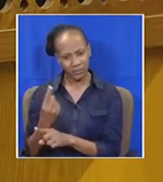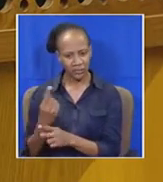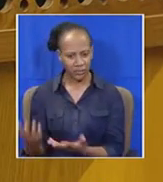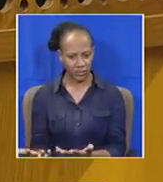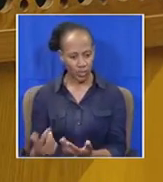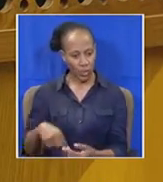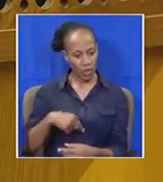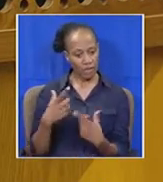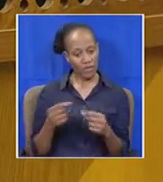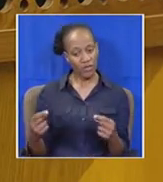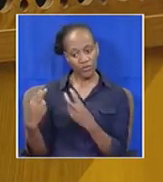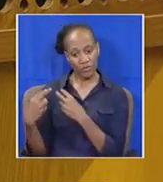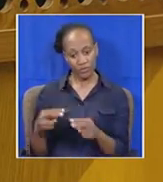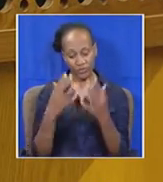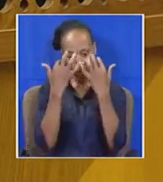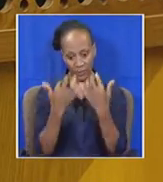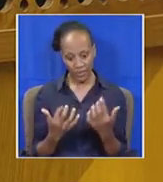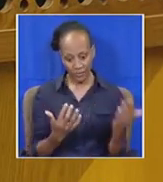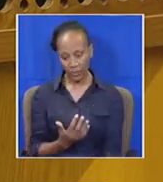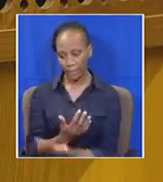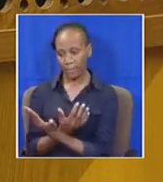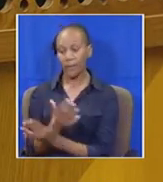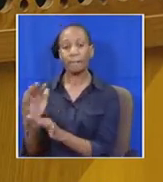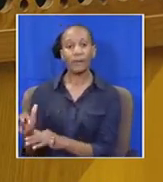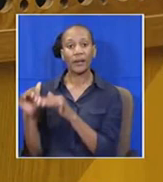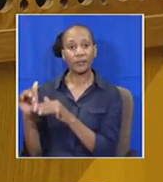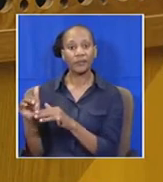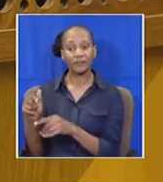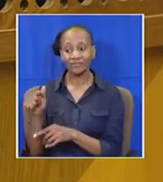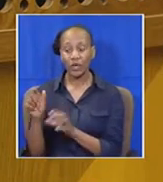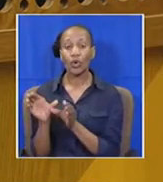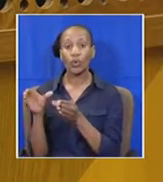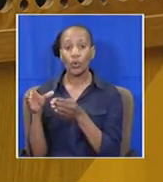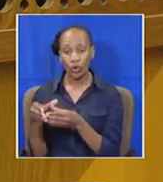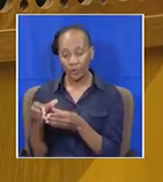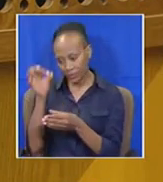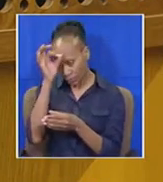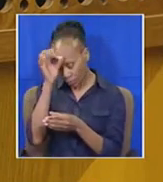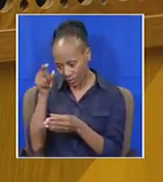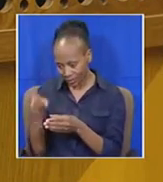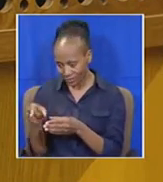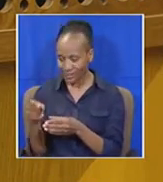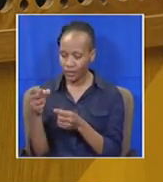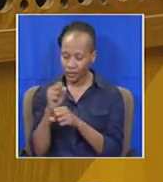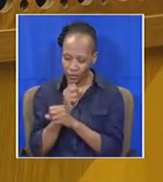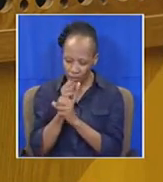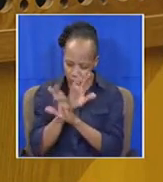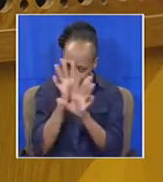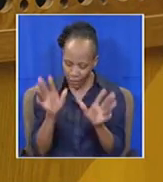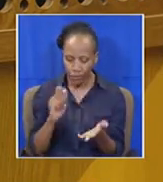budget review reports to Parliament, the Portfolio Committee on Police had clear recommendations in this